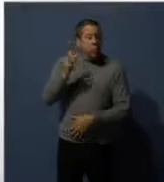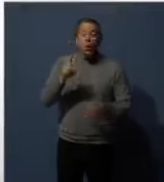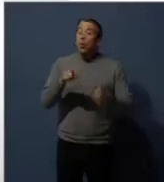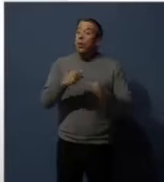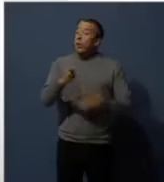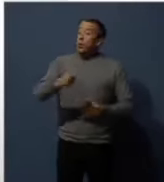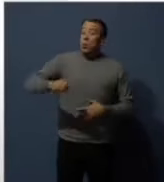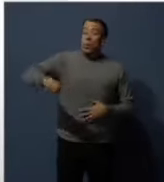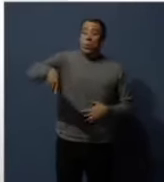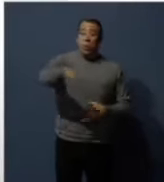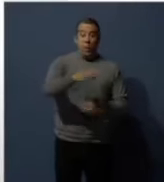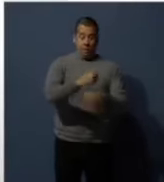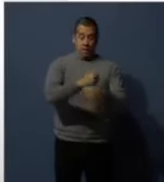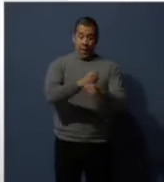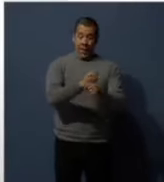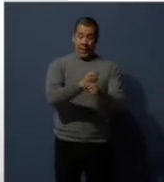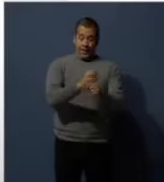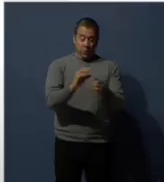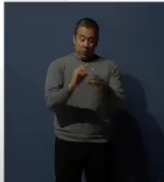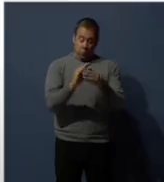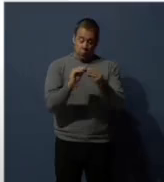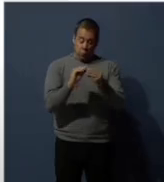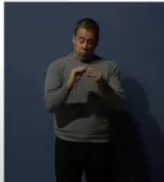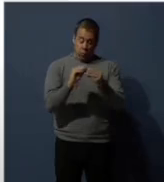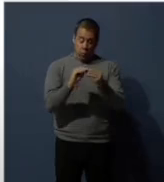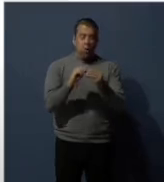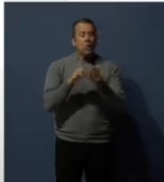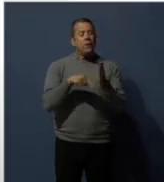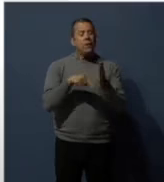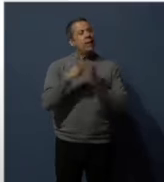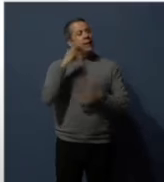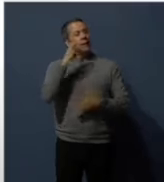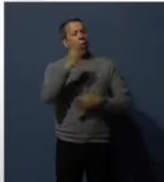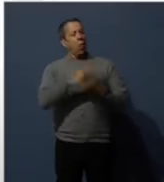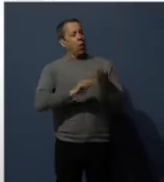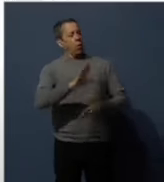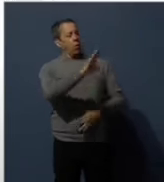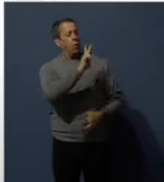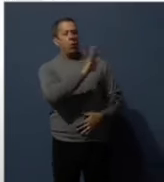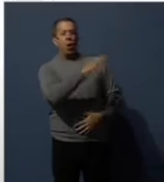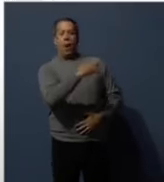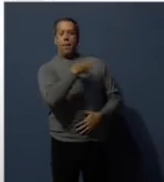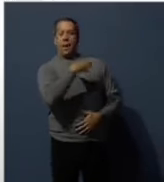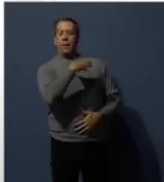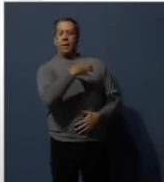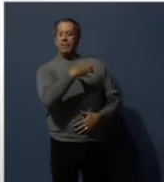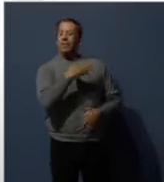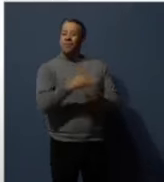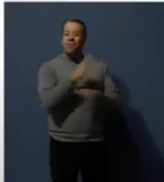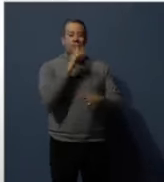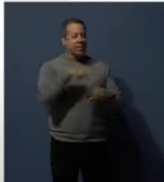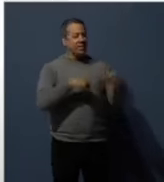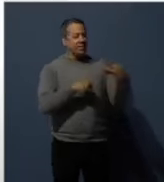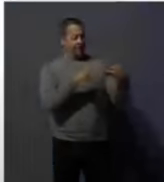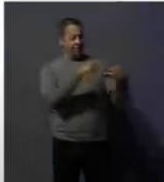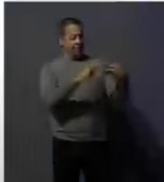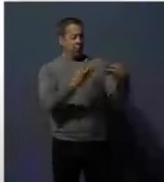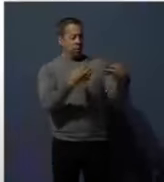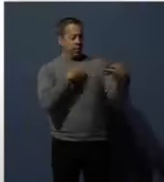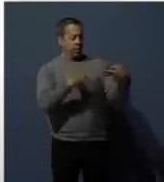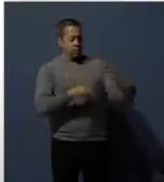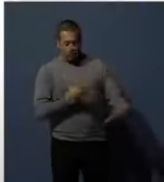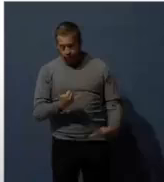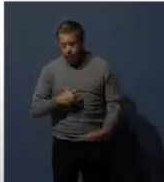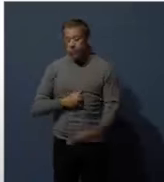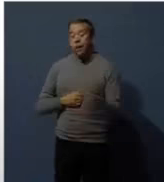your story, you have to make sure you're addressing the primary objections that people have. And those are those four objections I talked about earlier. So here are